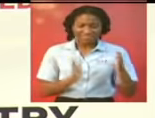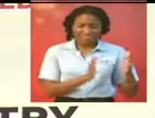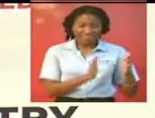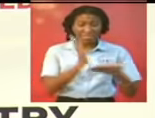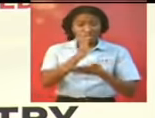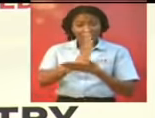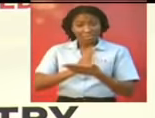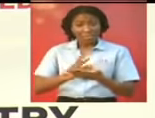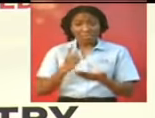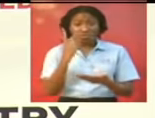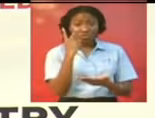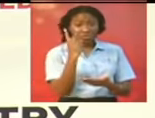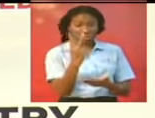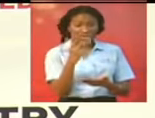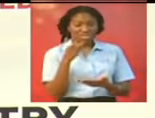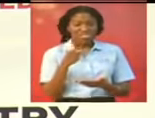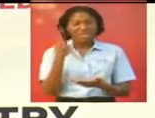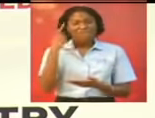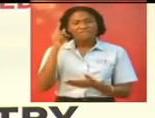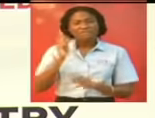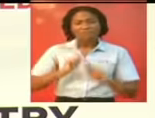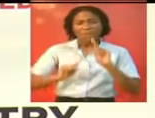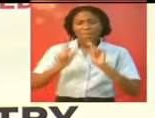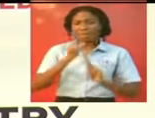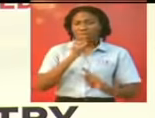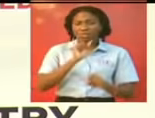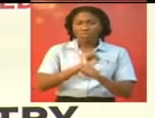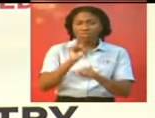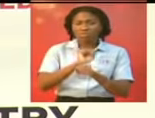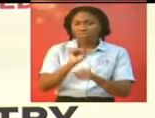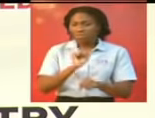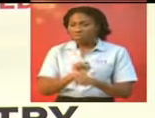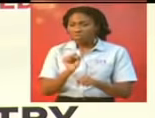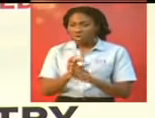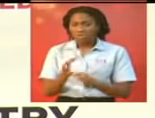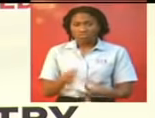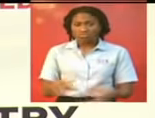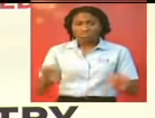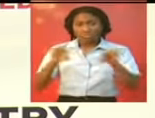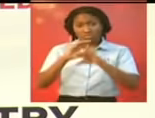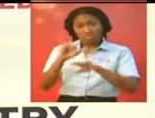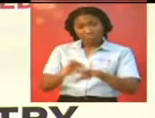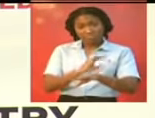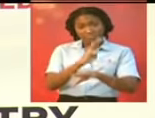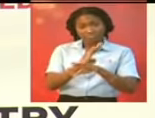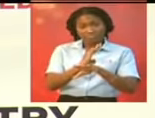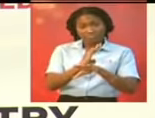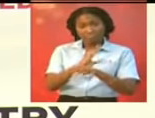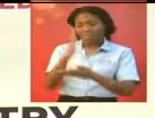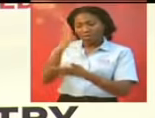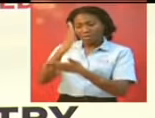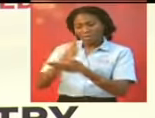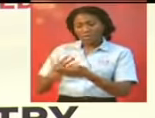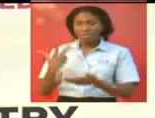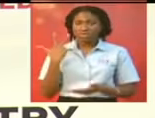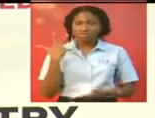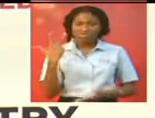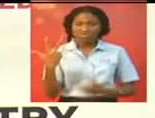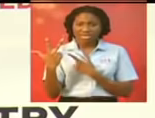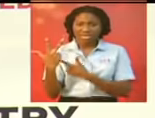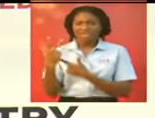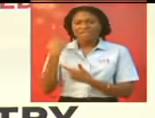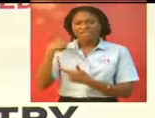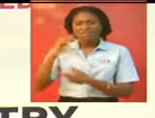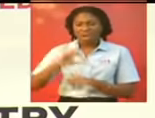have been at high risk of exposure based on their job. Phase 3, of course, is beyond that, is going into the general